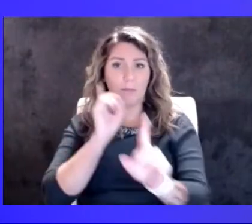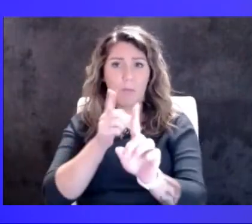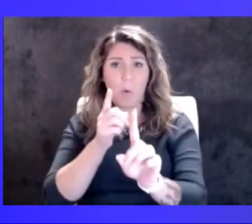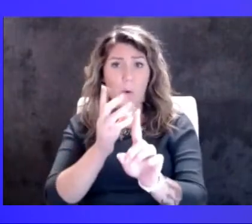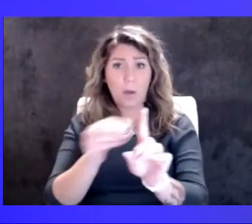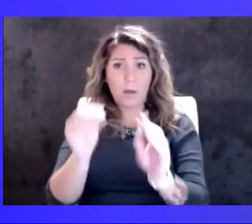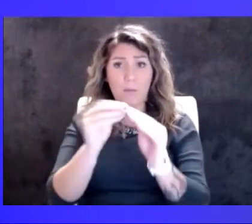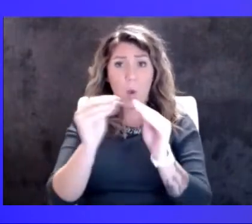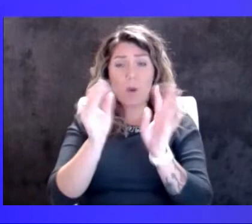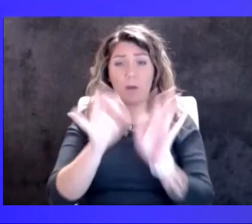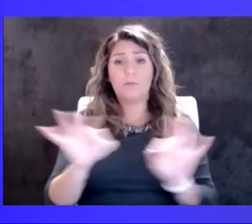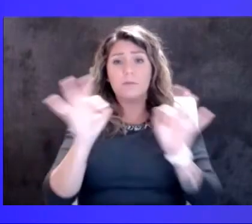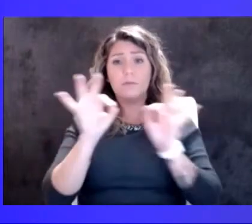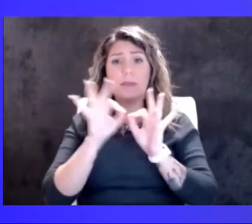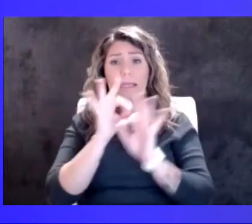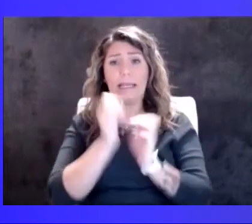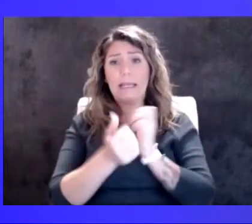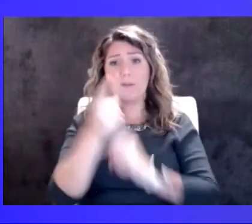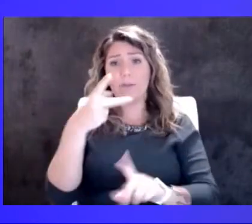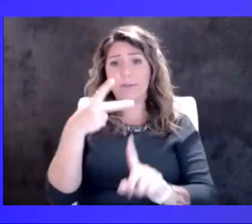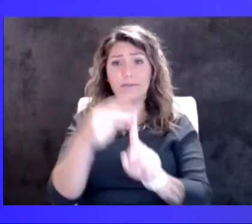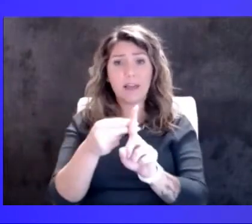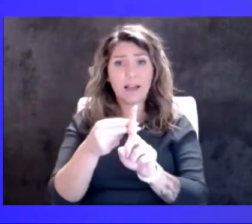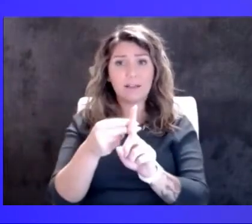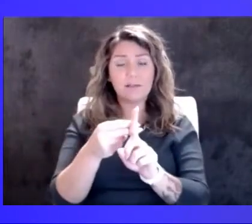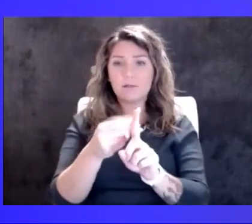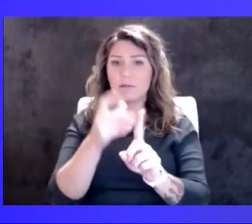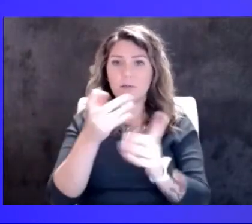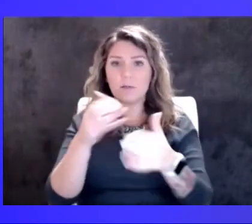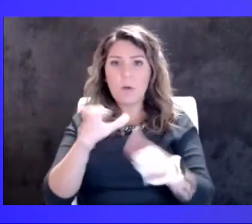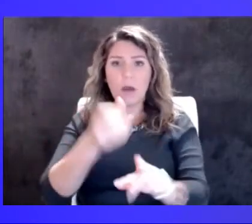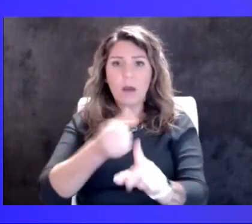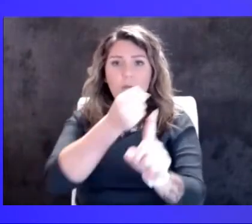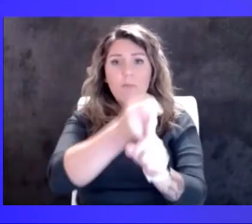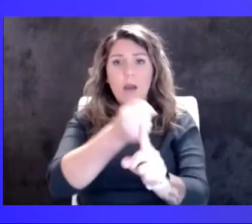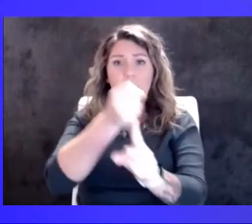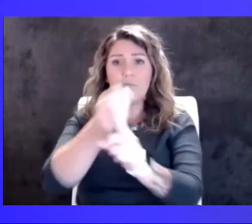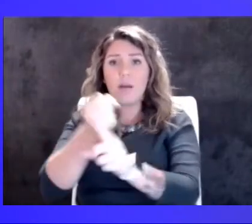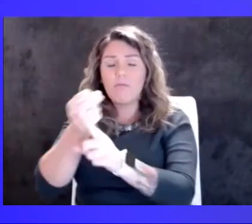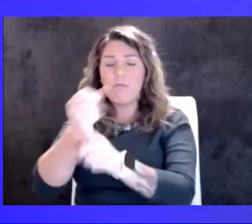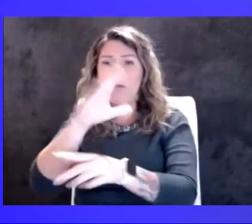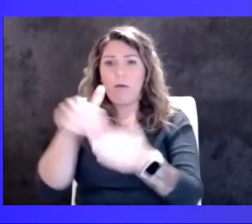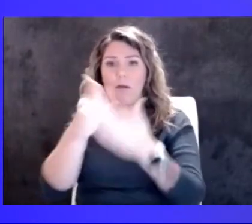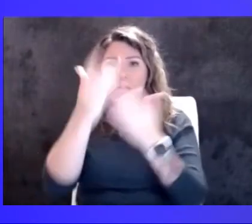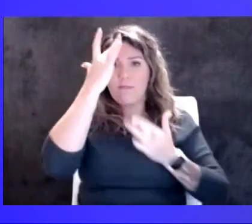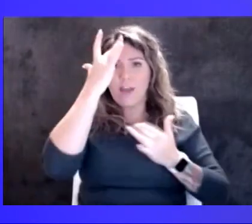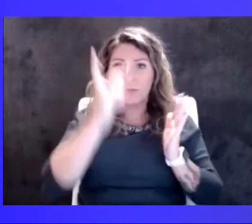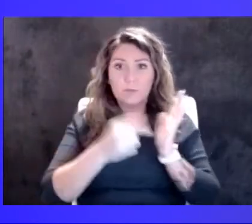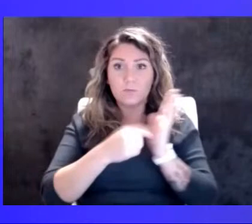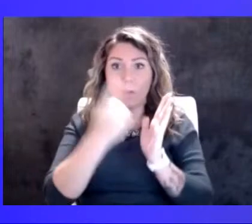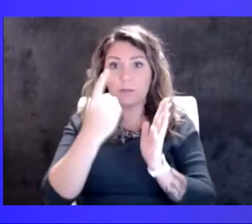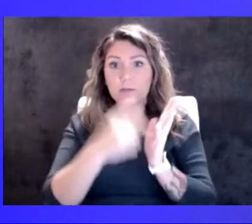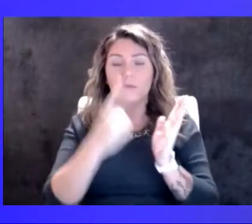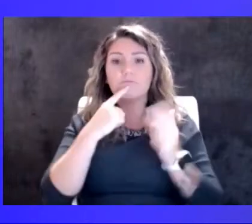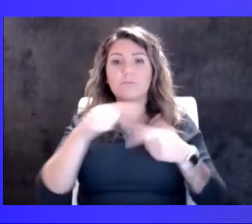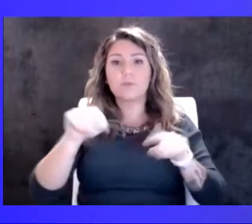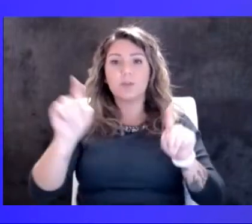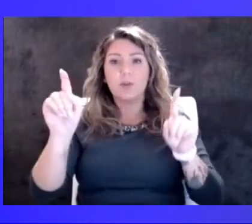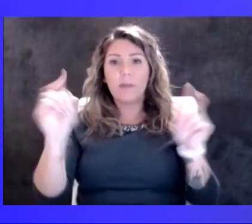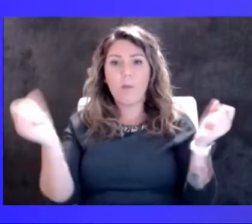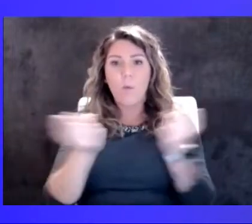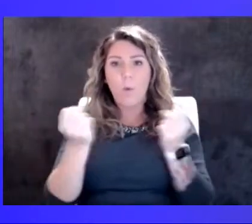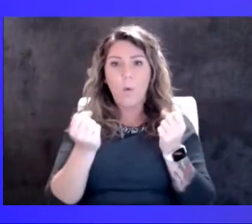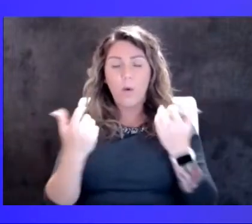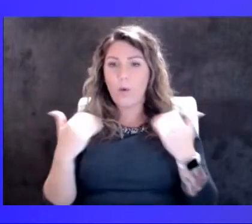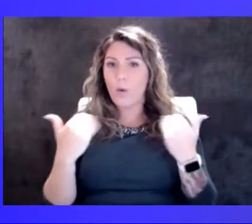everyone getting vaccinated, because we don't want to be hit with all of these viruses at once this winter. That's the thing that we really